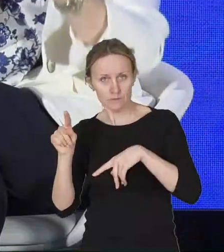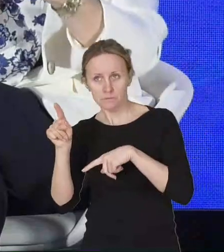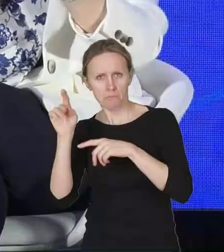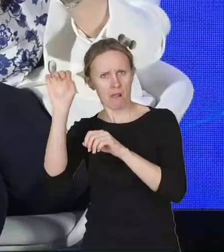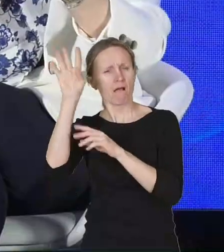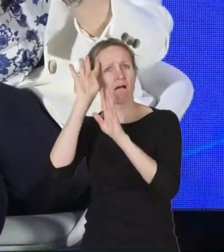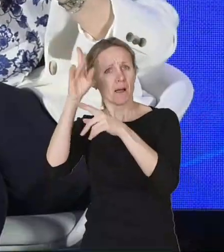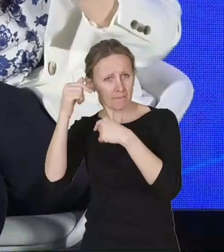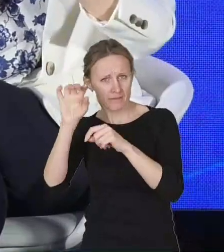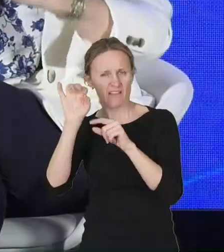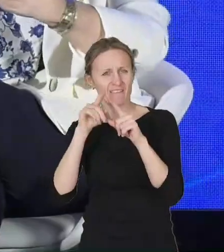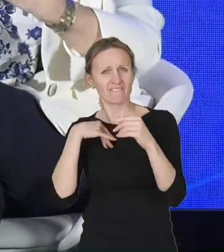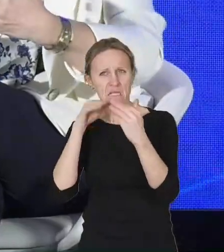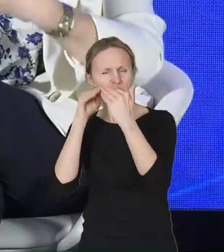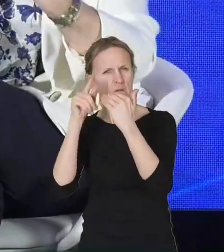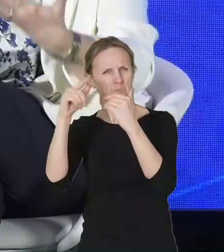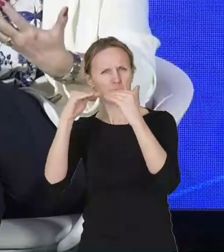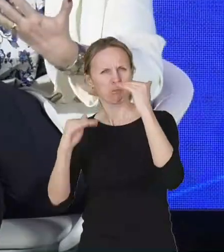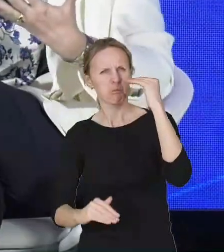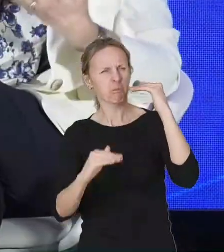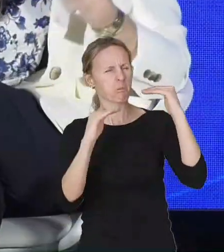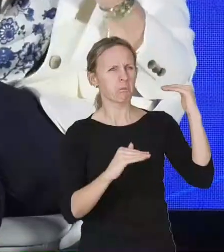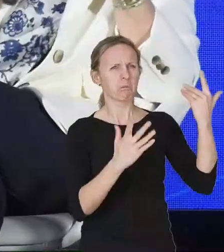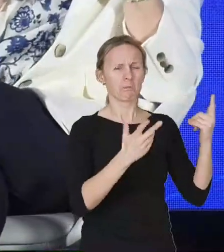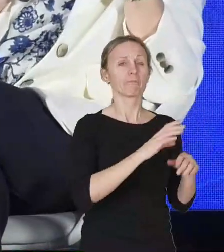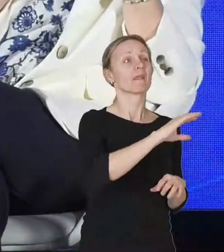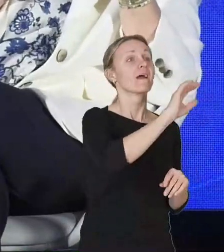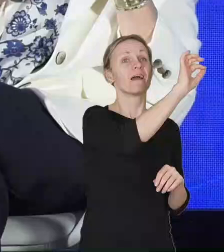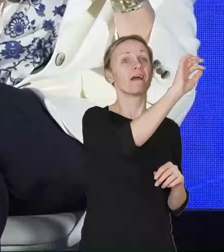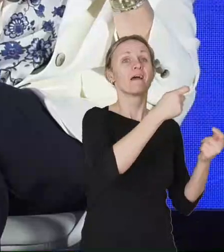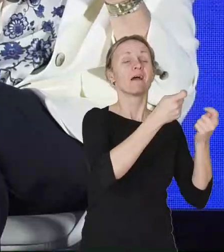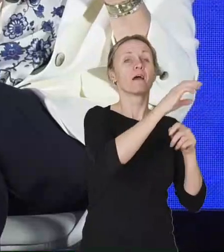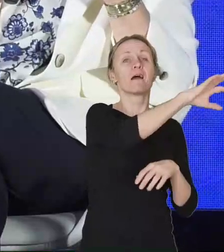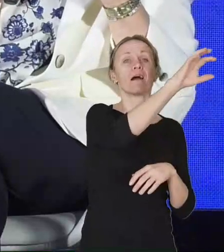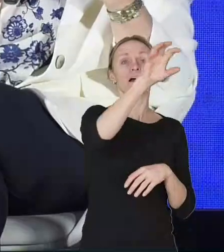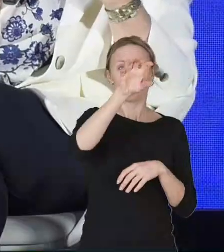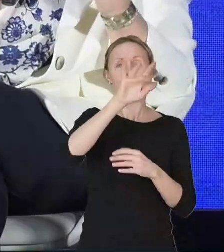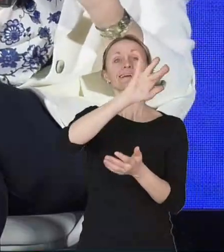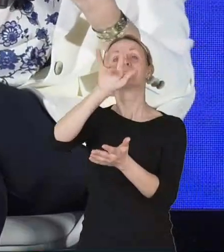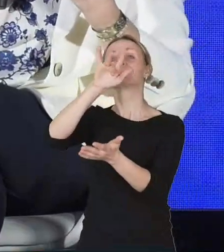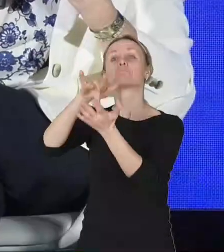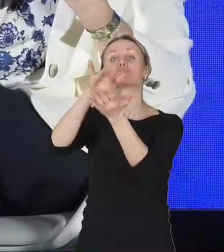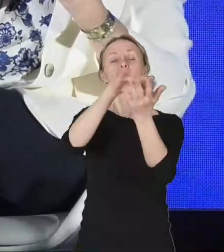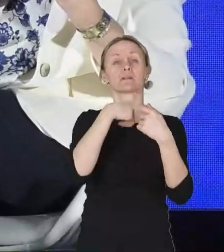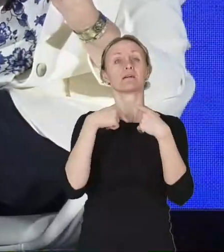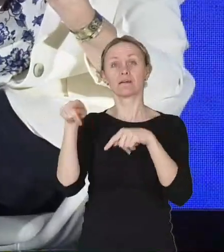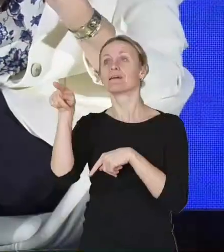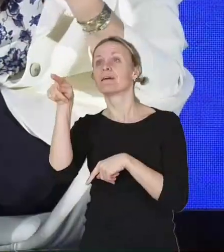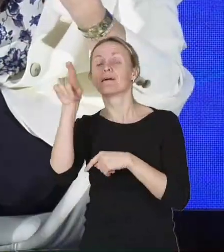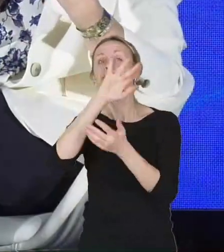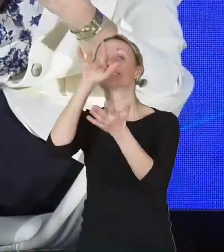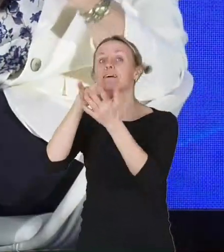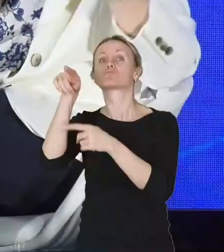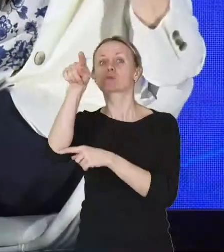the national dimension was prevailing over the regional dimension. We didn't even have regional innovation policies in countries like Romania